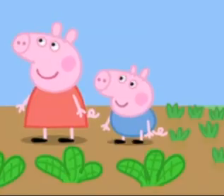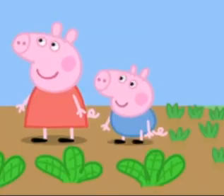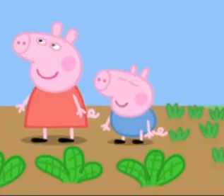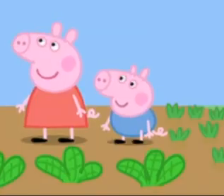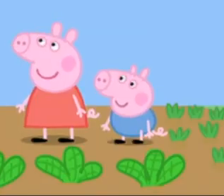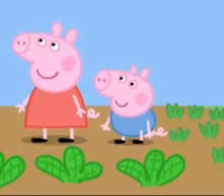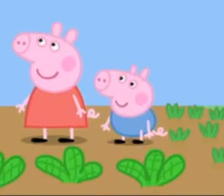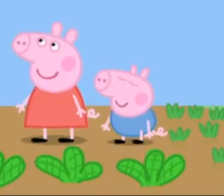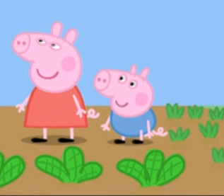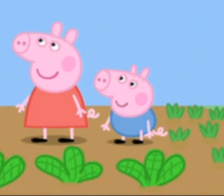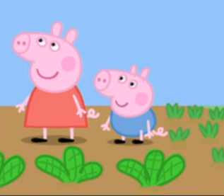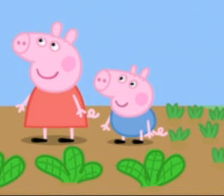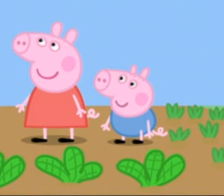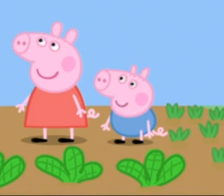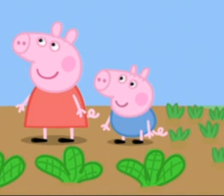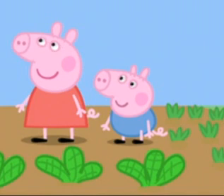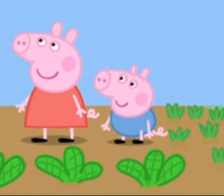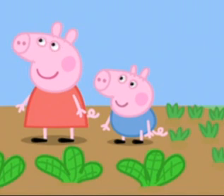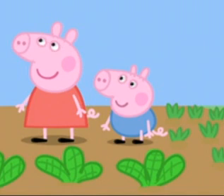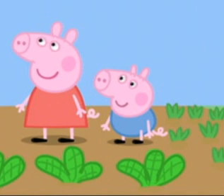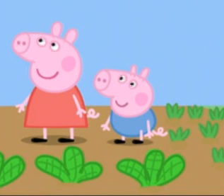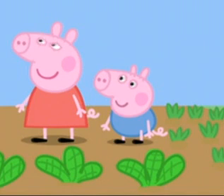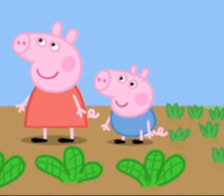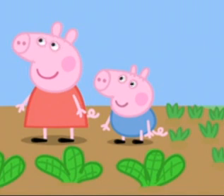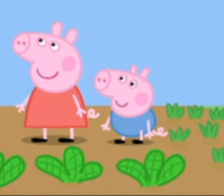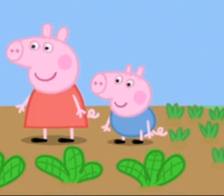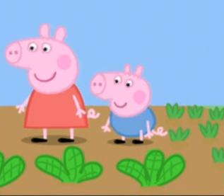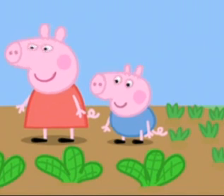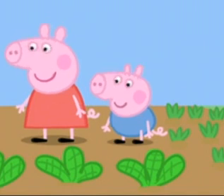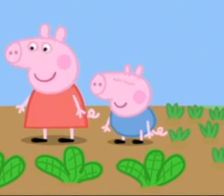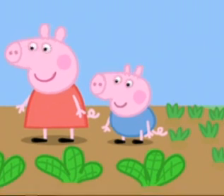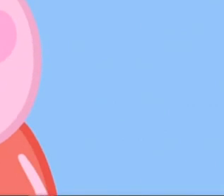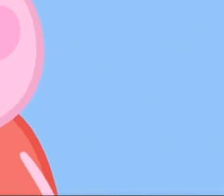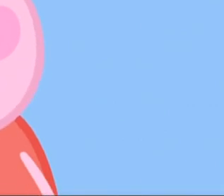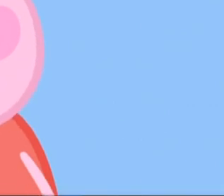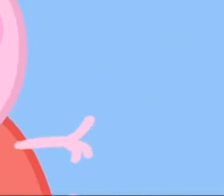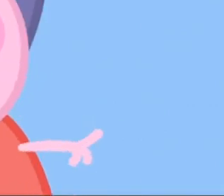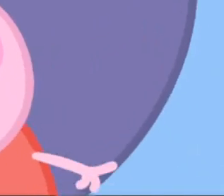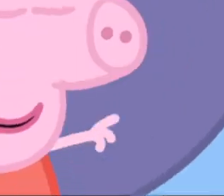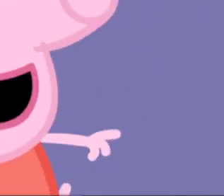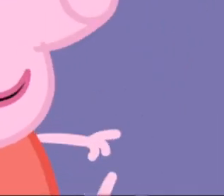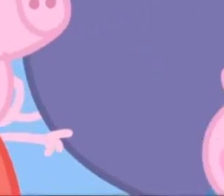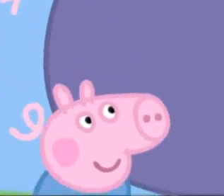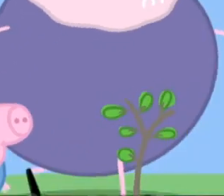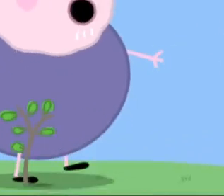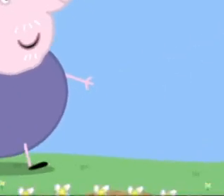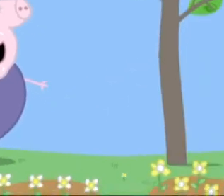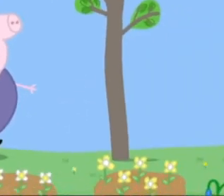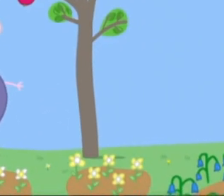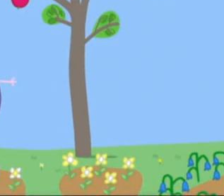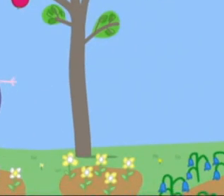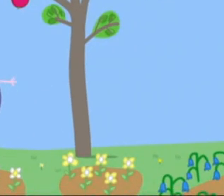Everything in my garden grows from tiny seeds like these. Even the big apple tree?